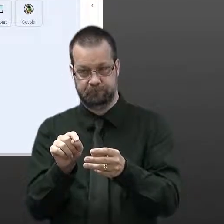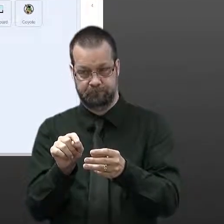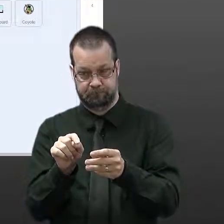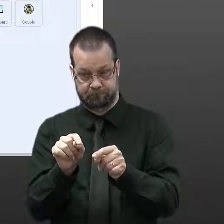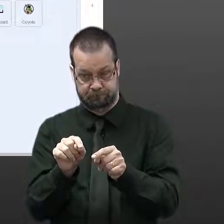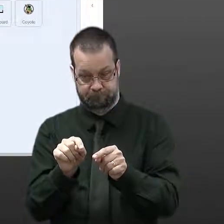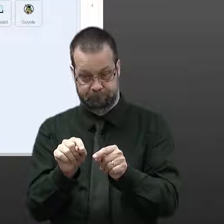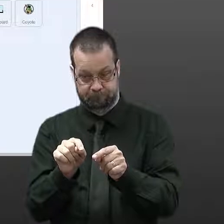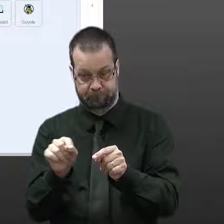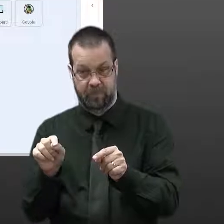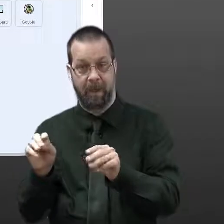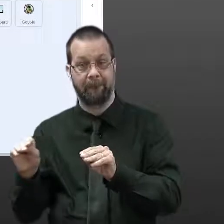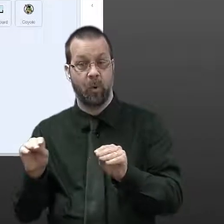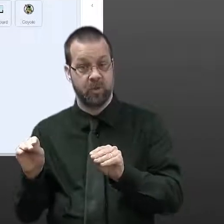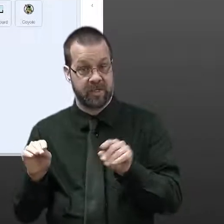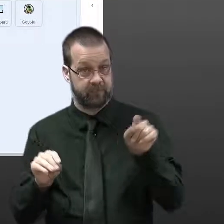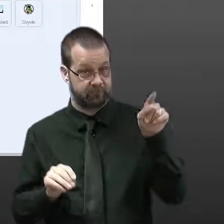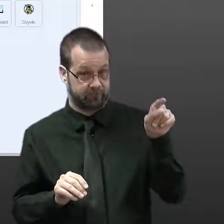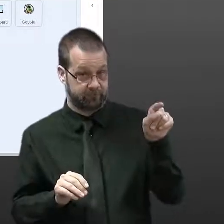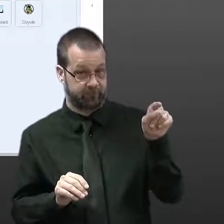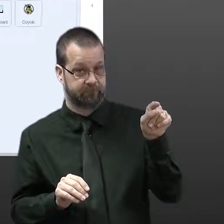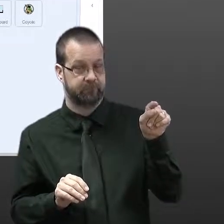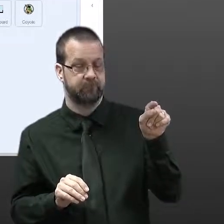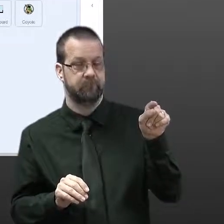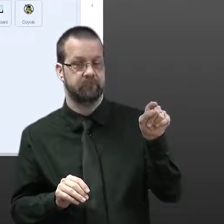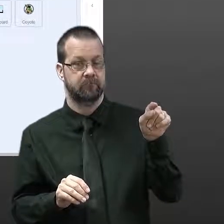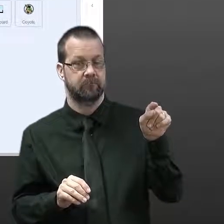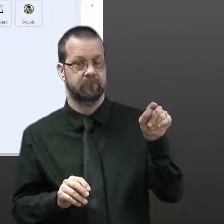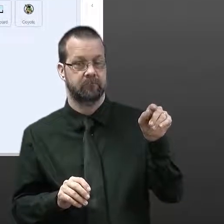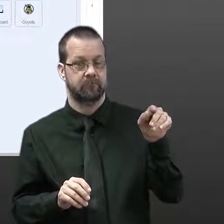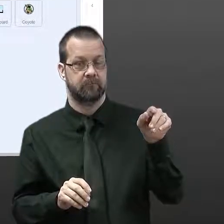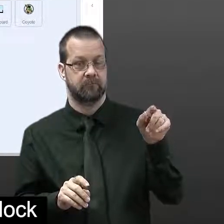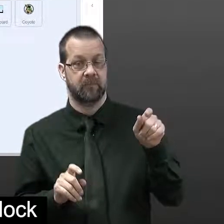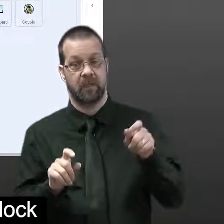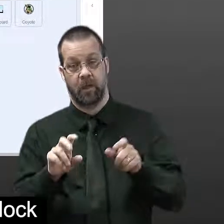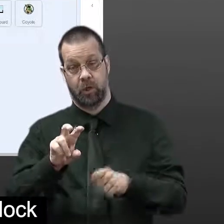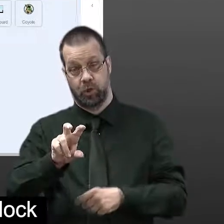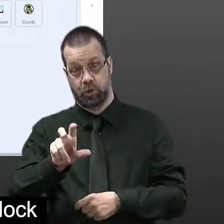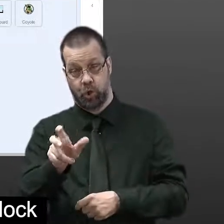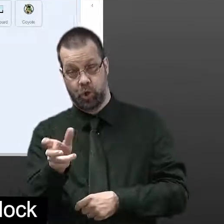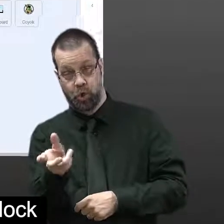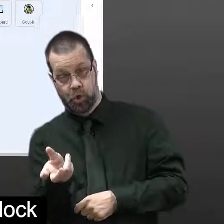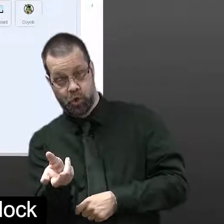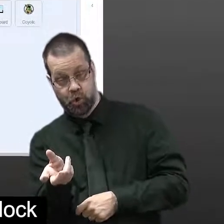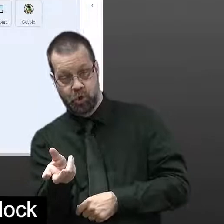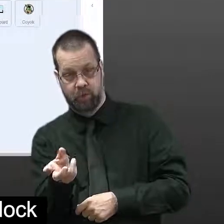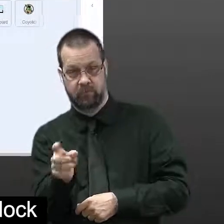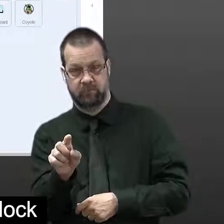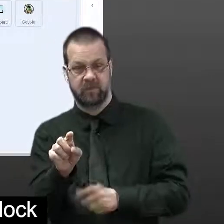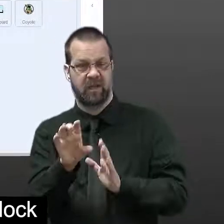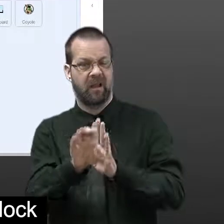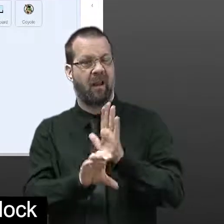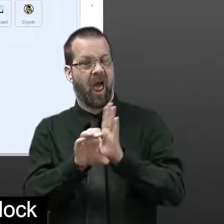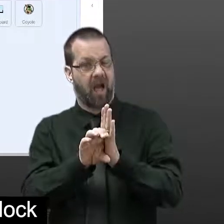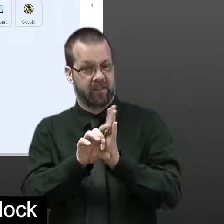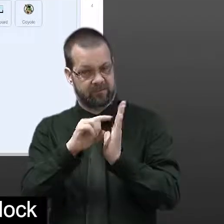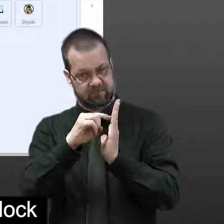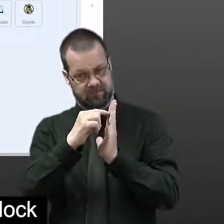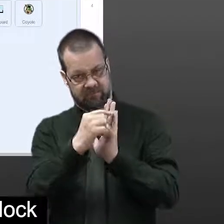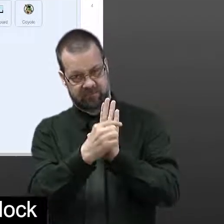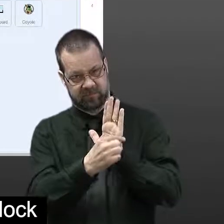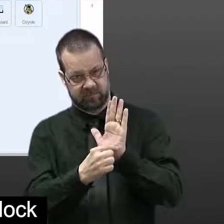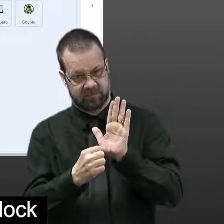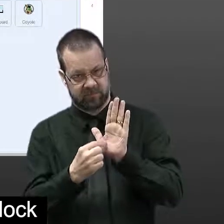going to do is in motion, we're going to get a turn right or